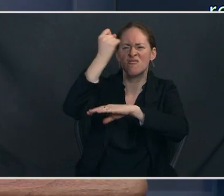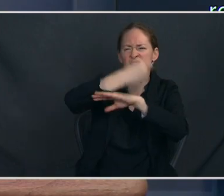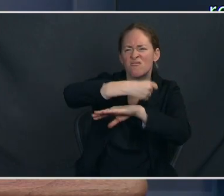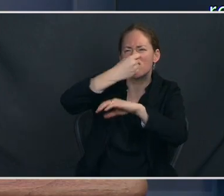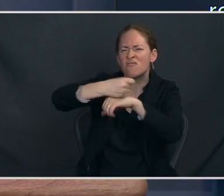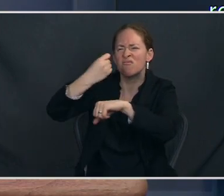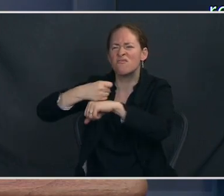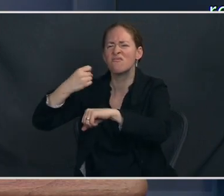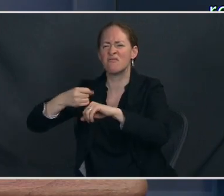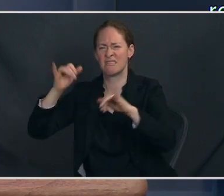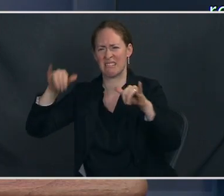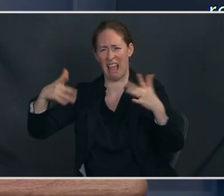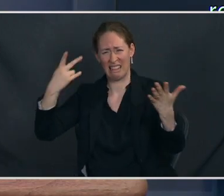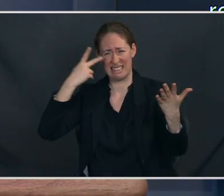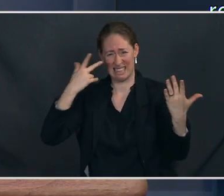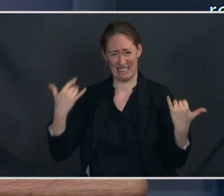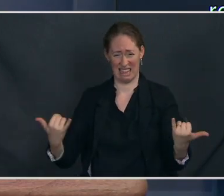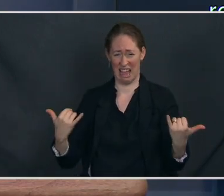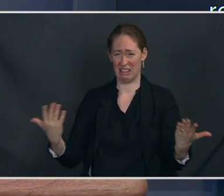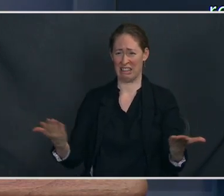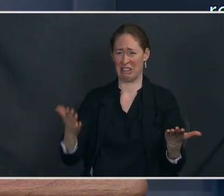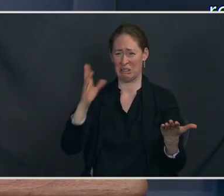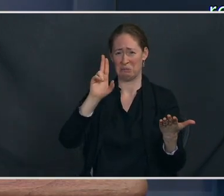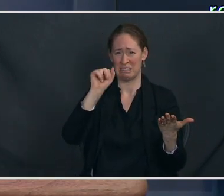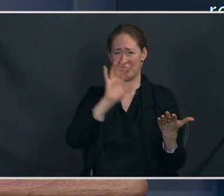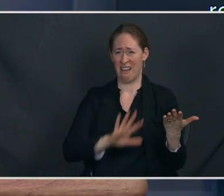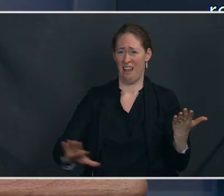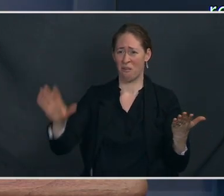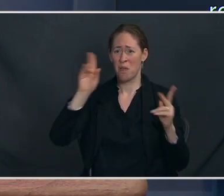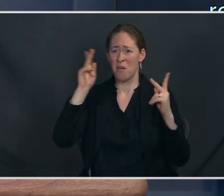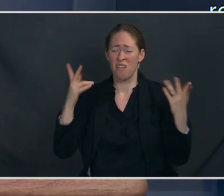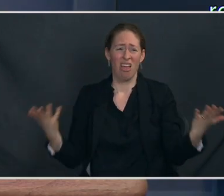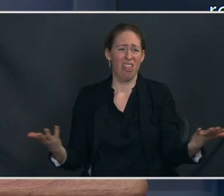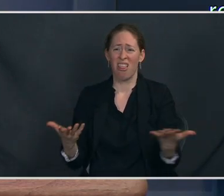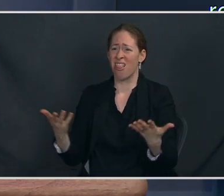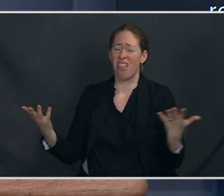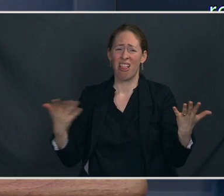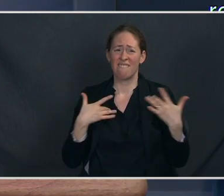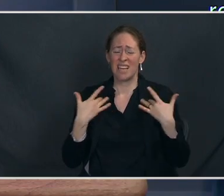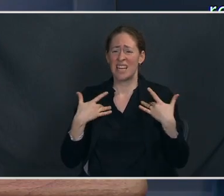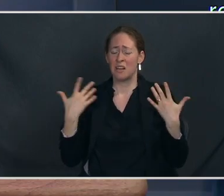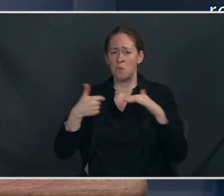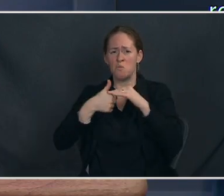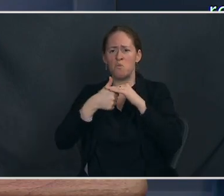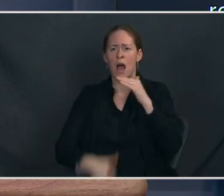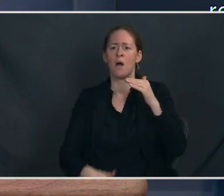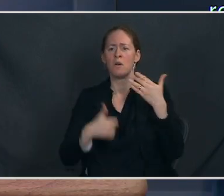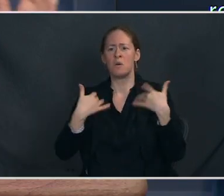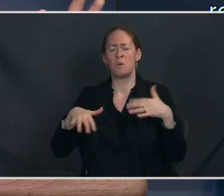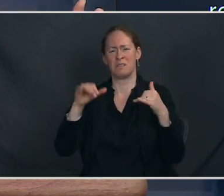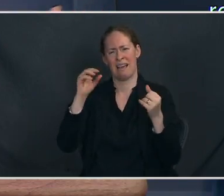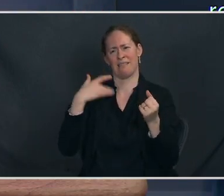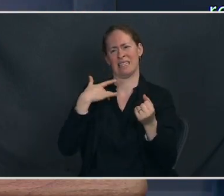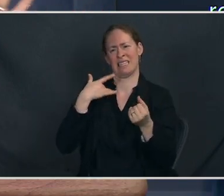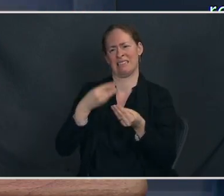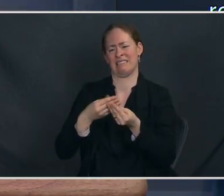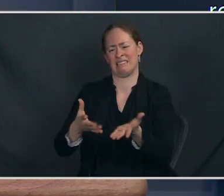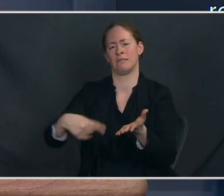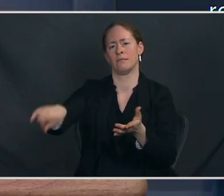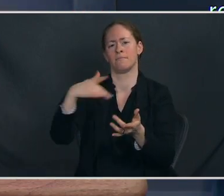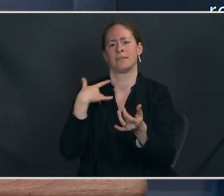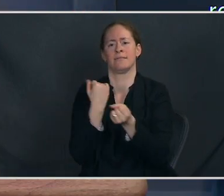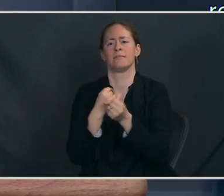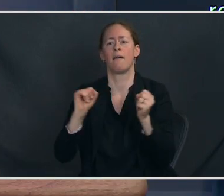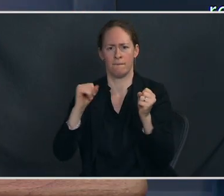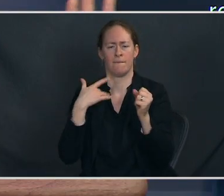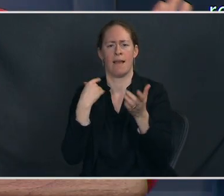country, you know, people need security. And what we're trying to do now is provide that. So this package was designed not with a number in mind. We weren't trying to get